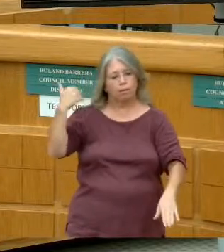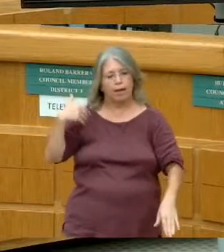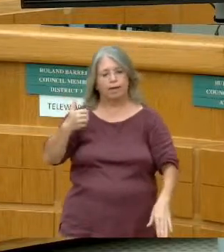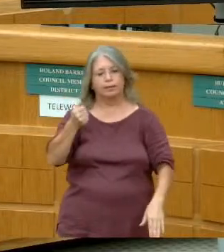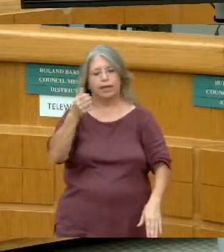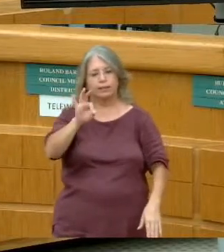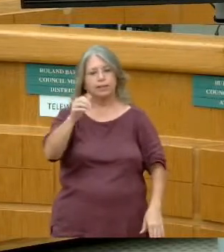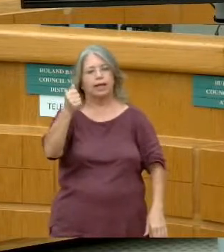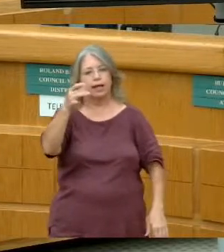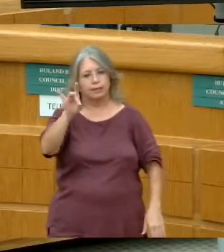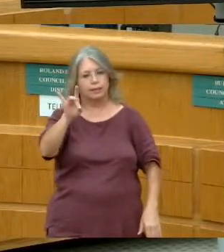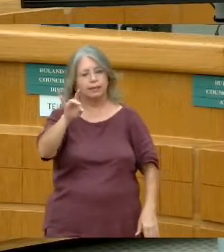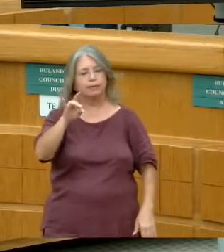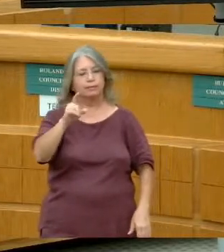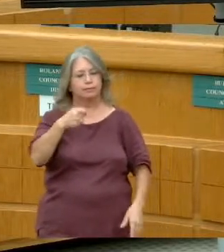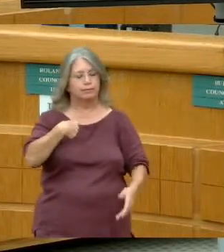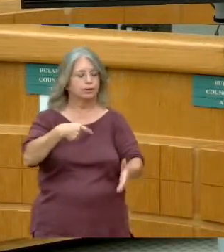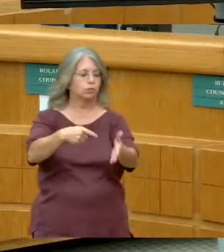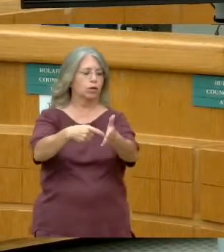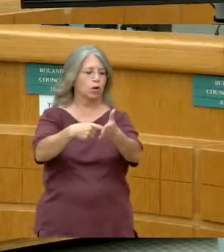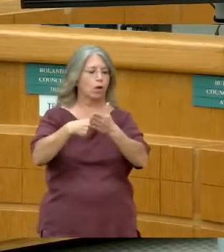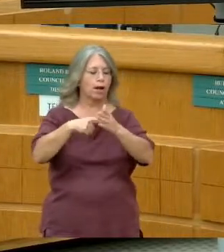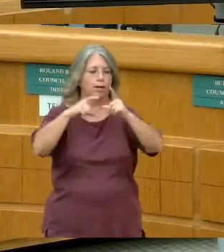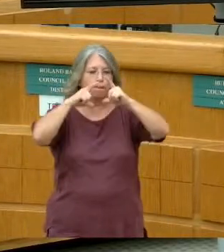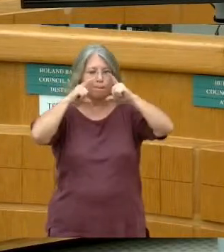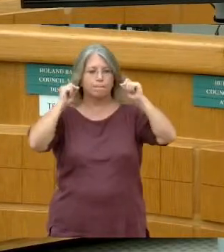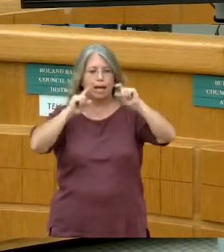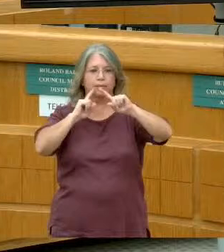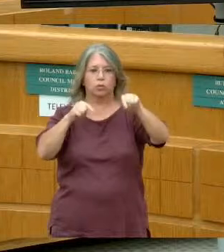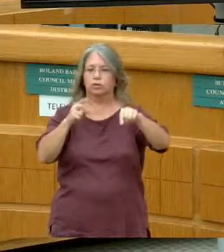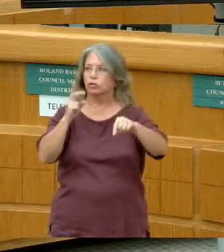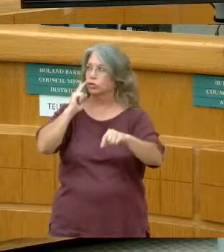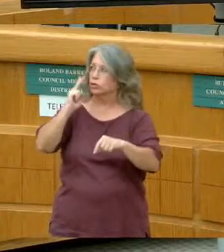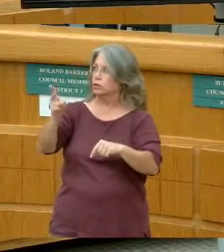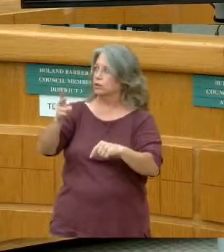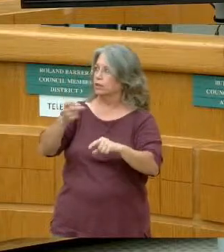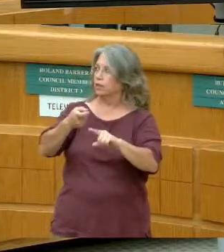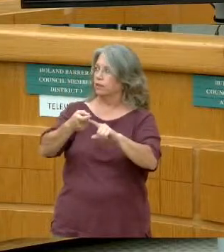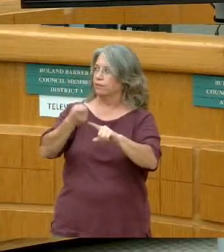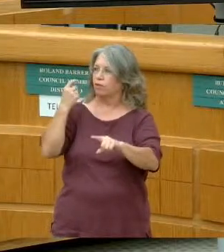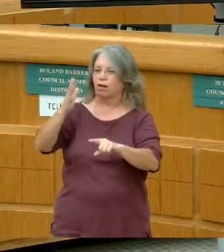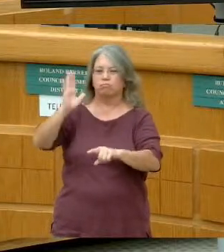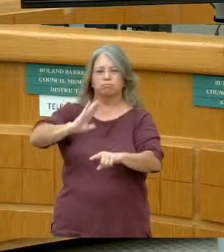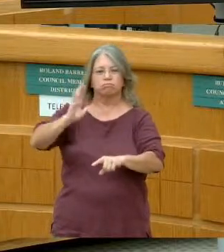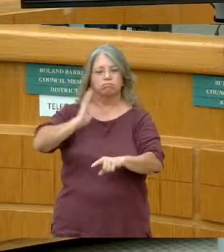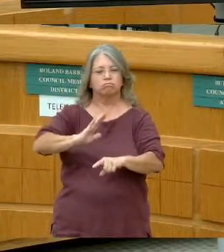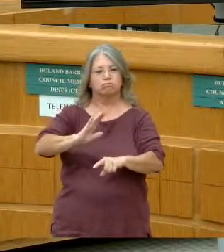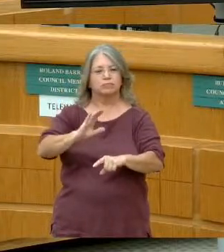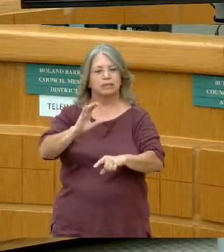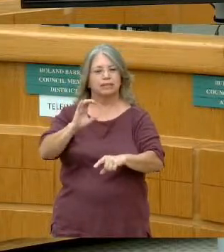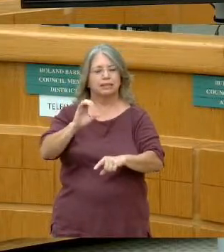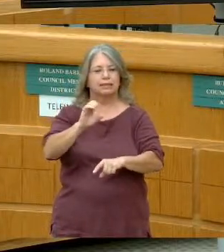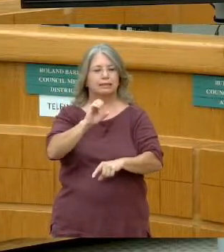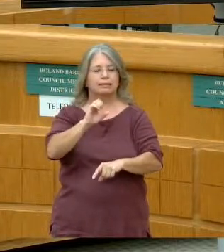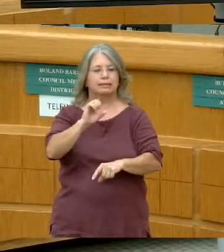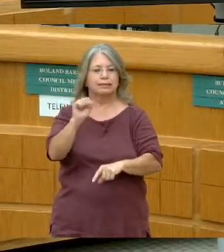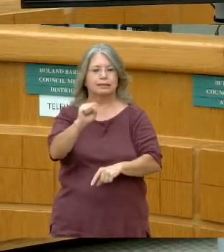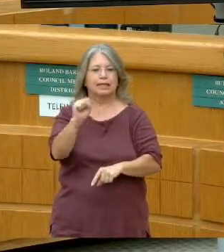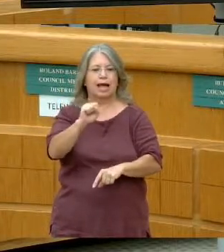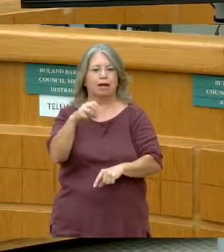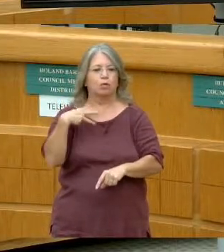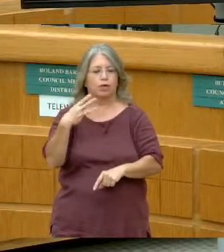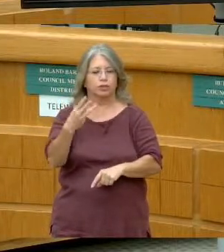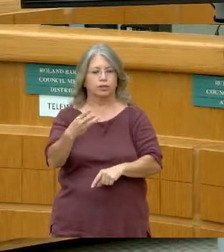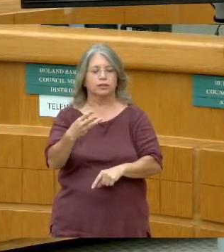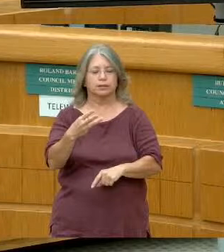mandatory mask orders that were in place. Here you see the whole Seattle police force trying to social distance. Not as far apart as they should